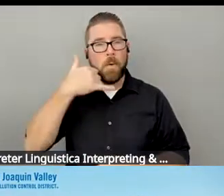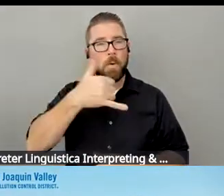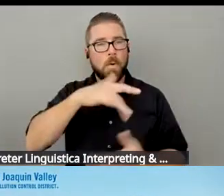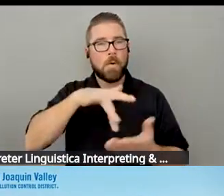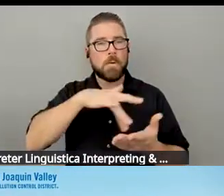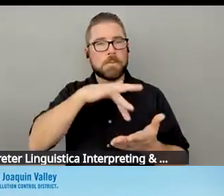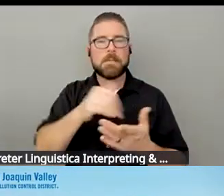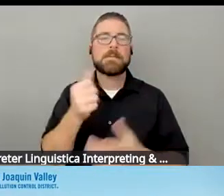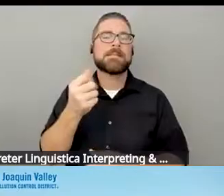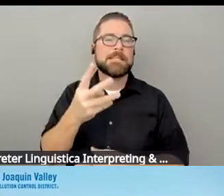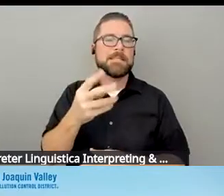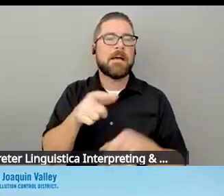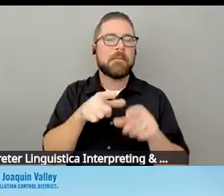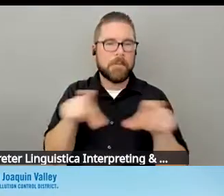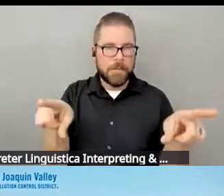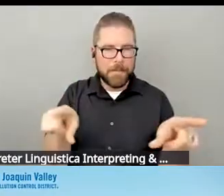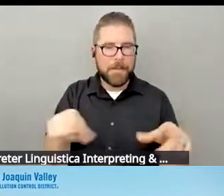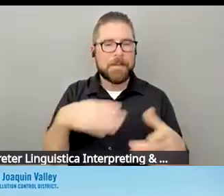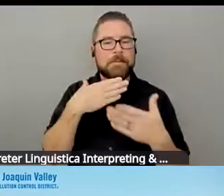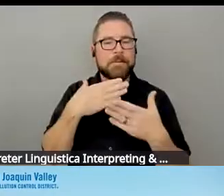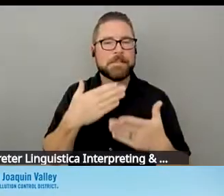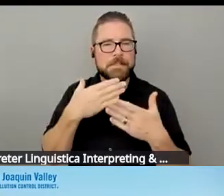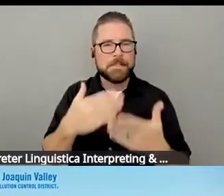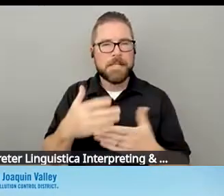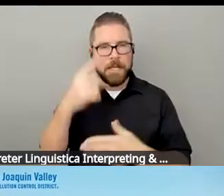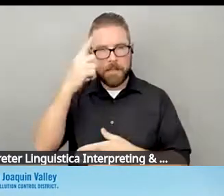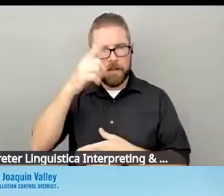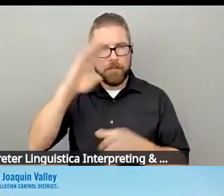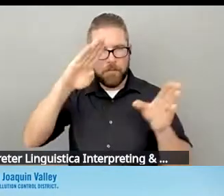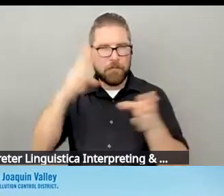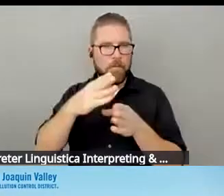for posting that in the chat.